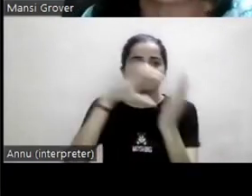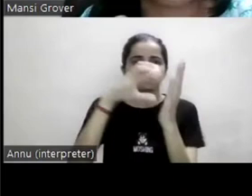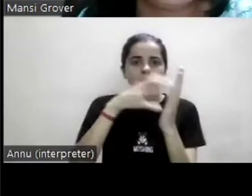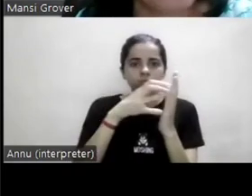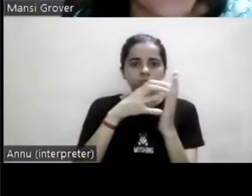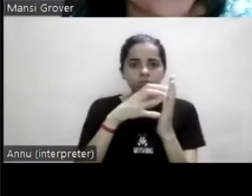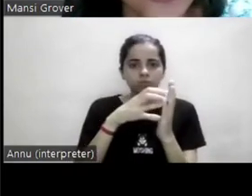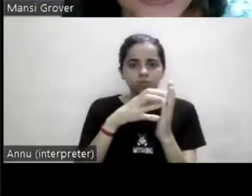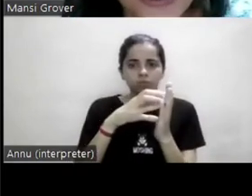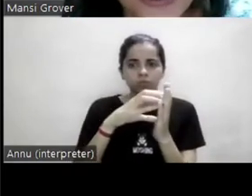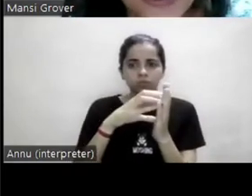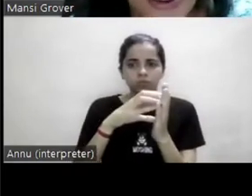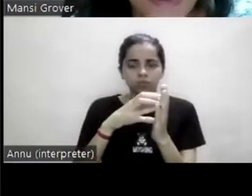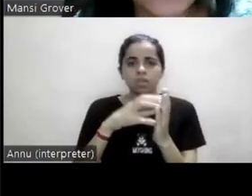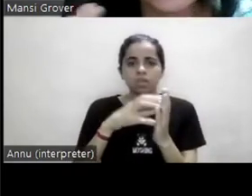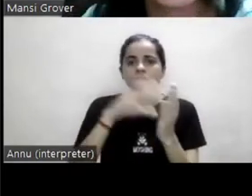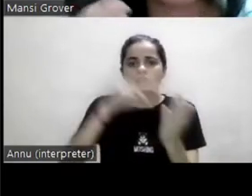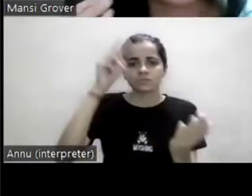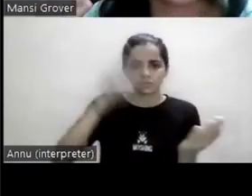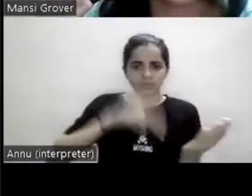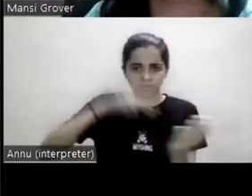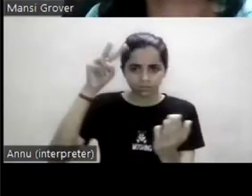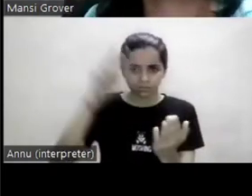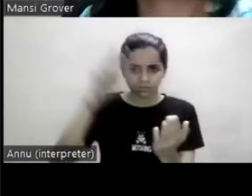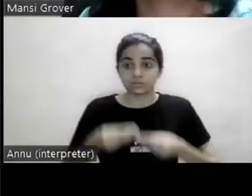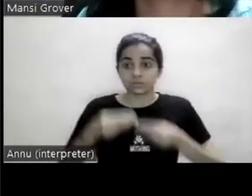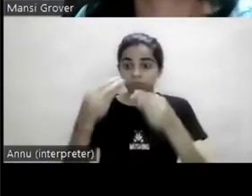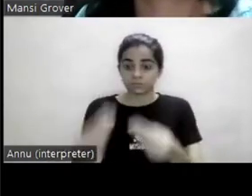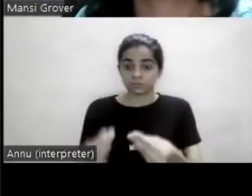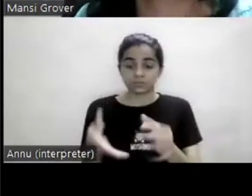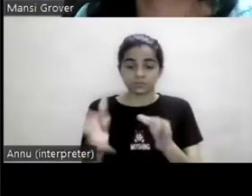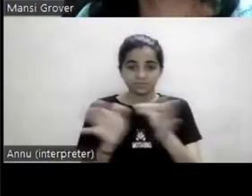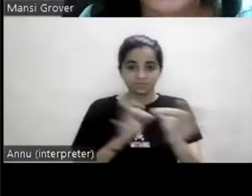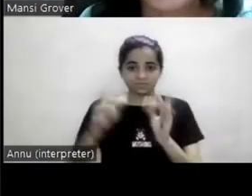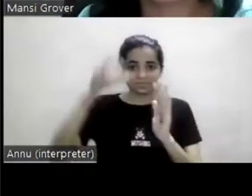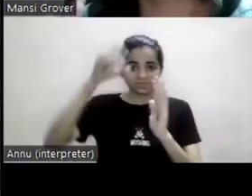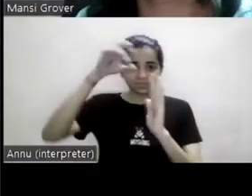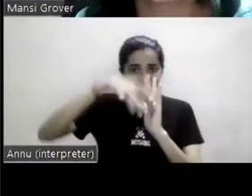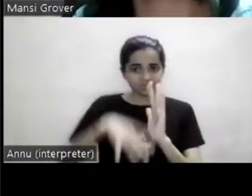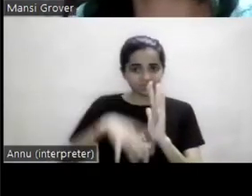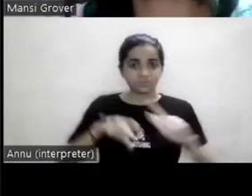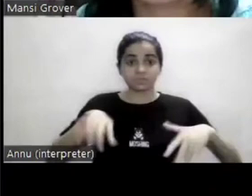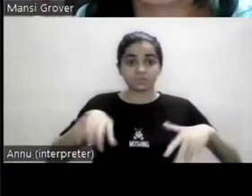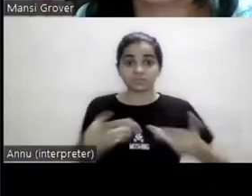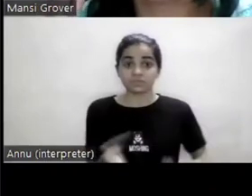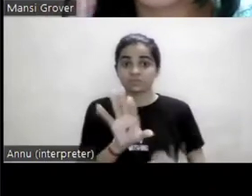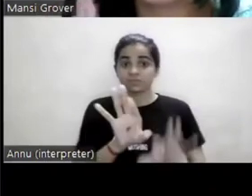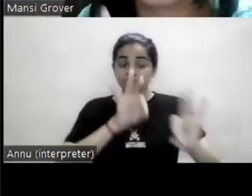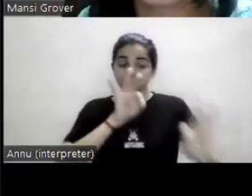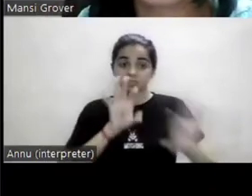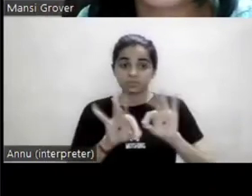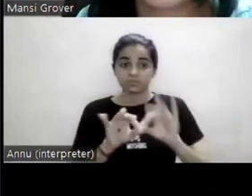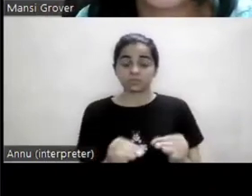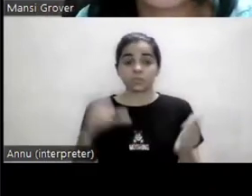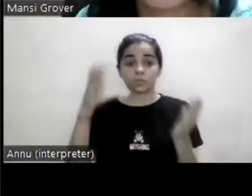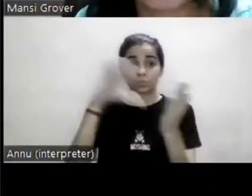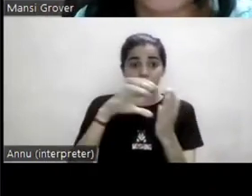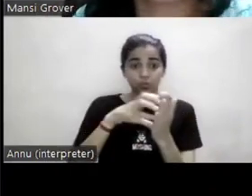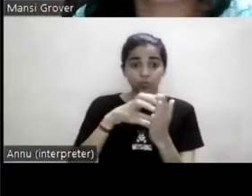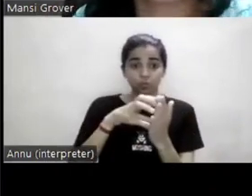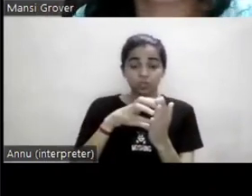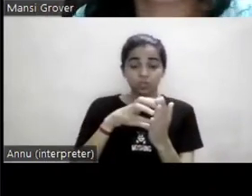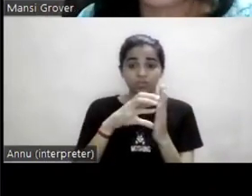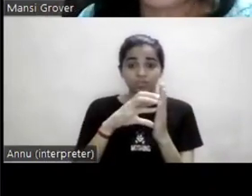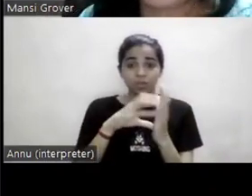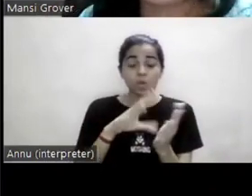some 18 pages and he's giving you a description of, how he chose the cover page of his